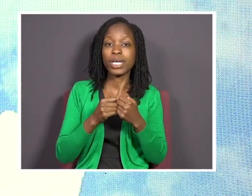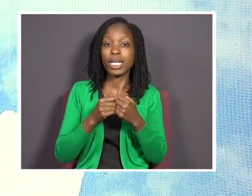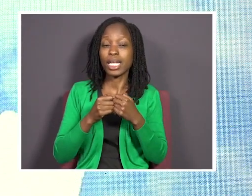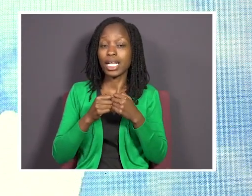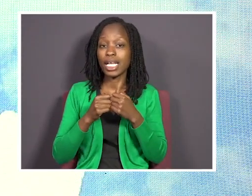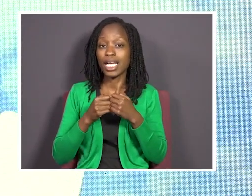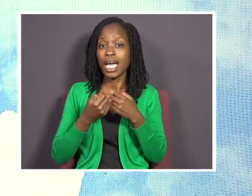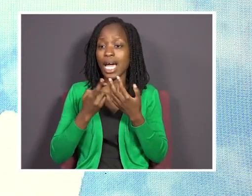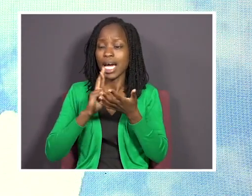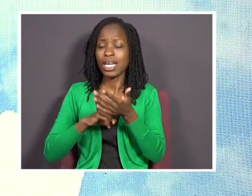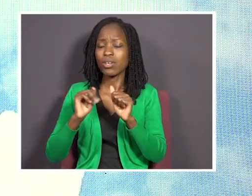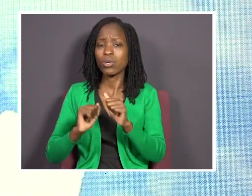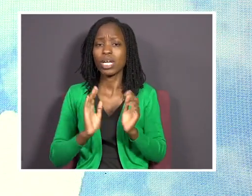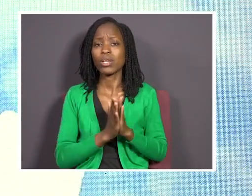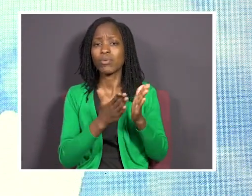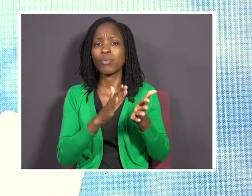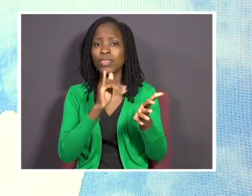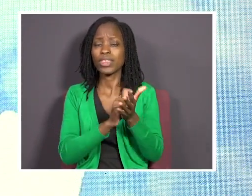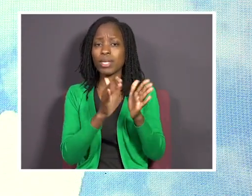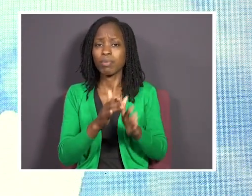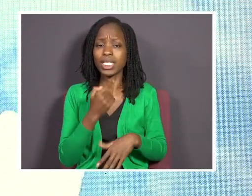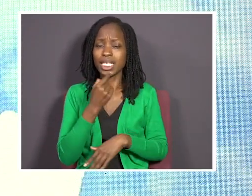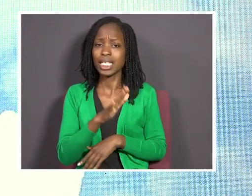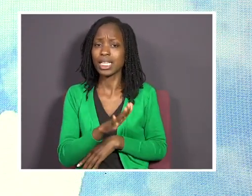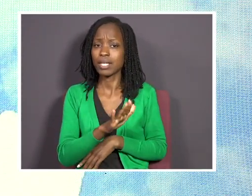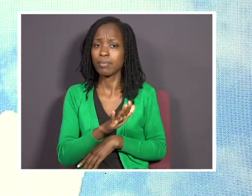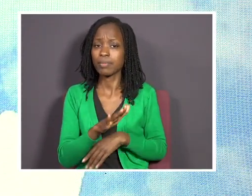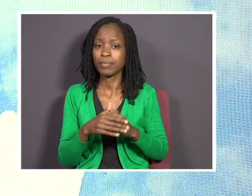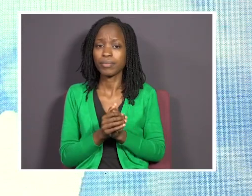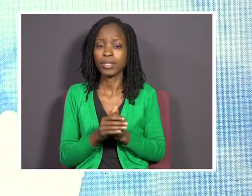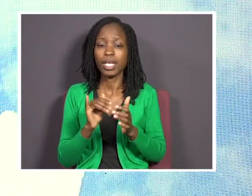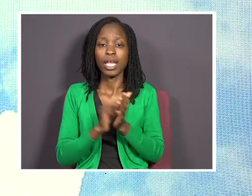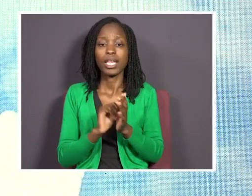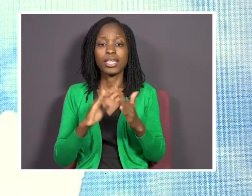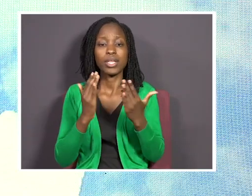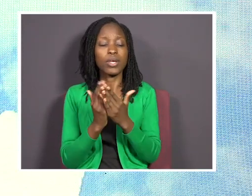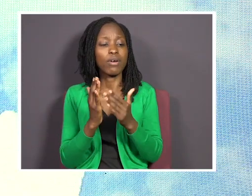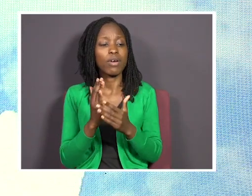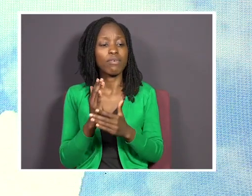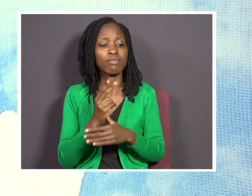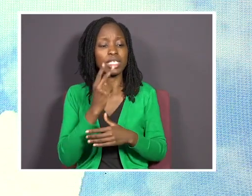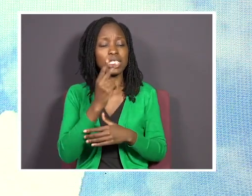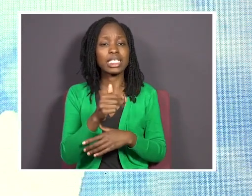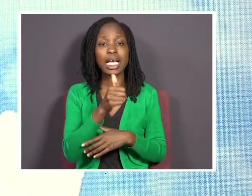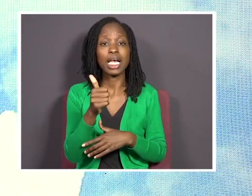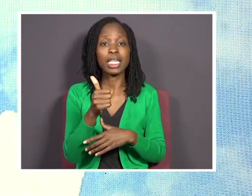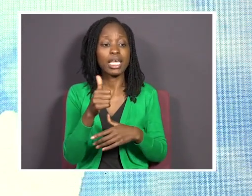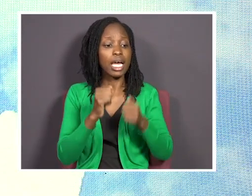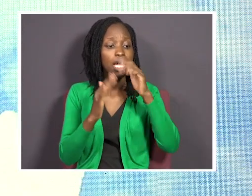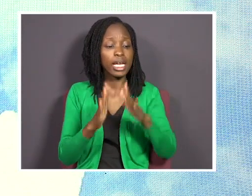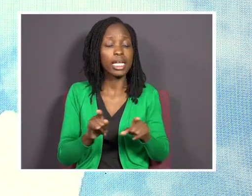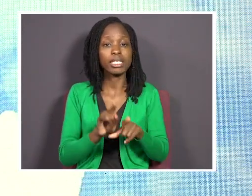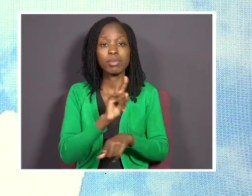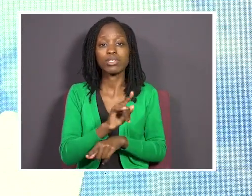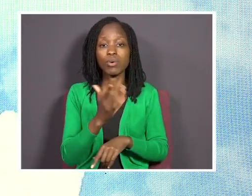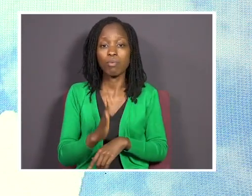holders. And you could compliment such an athlete and say that the world is yet to see a greater athlete like you. We could say